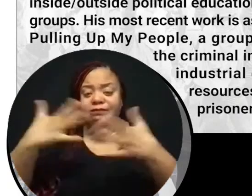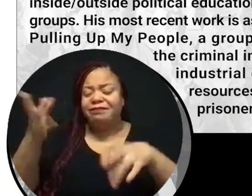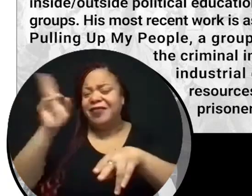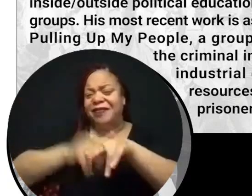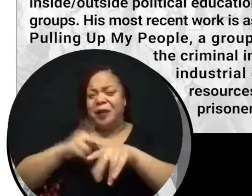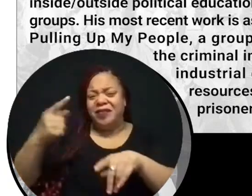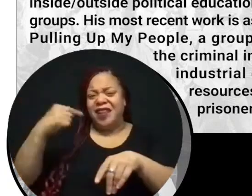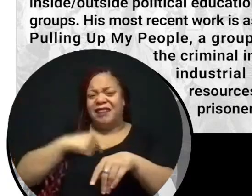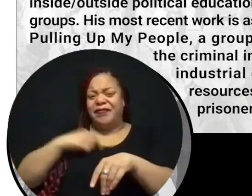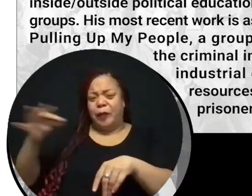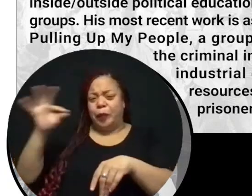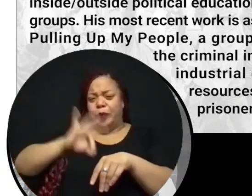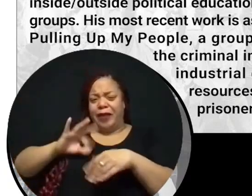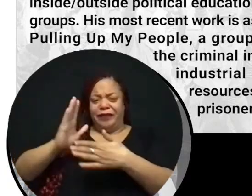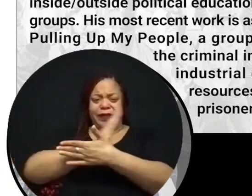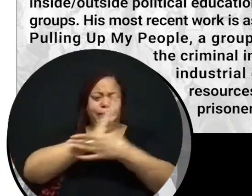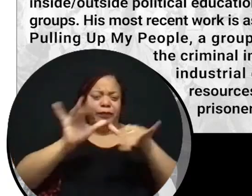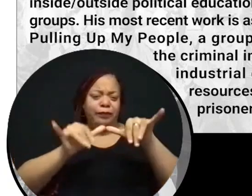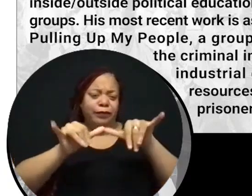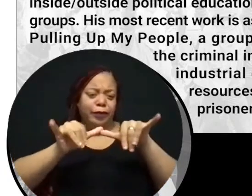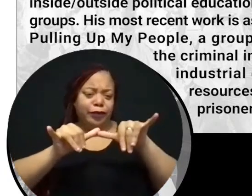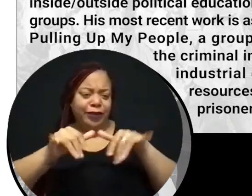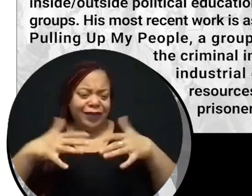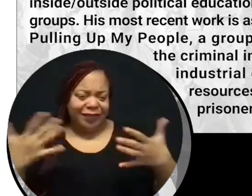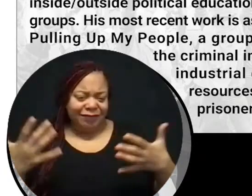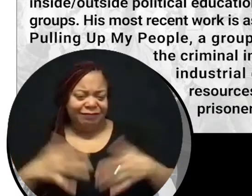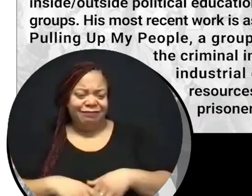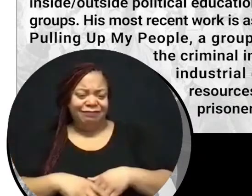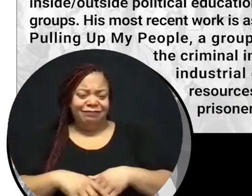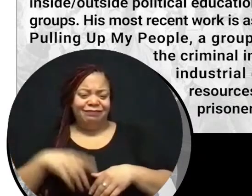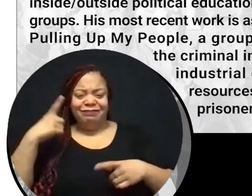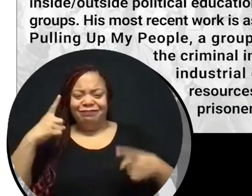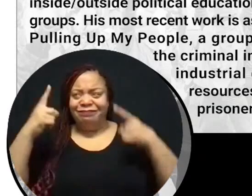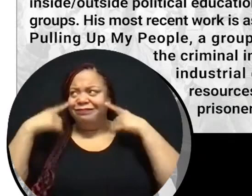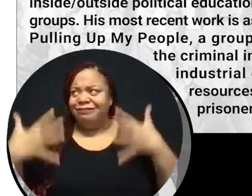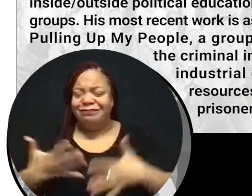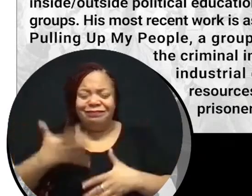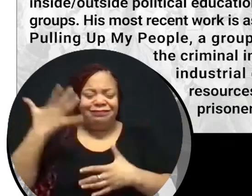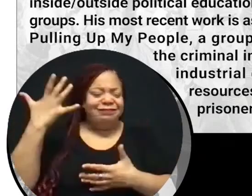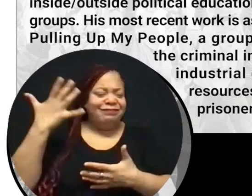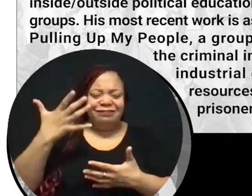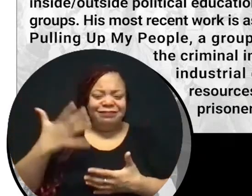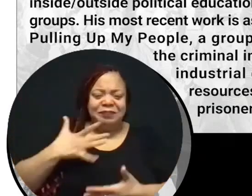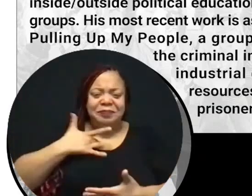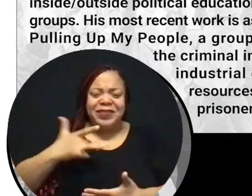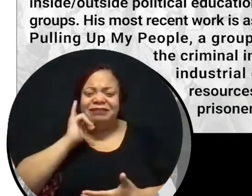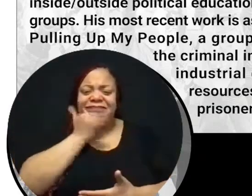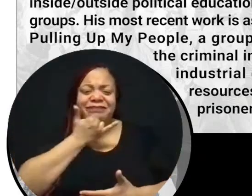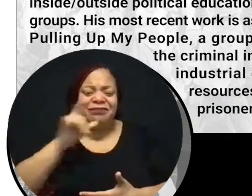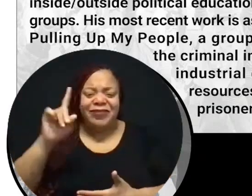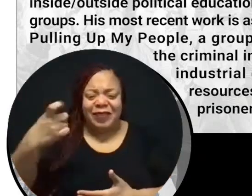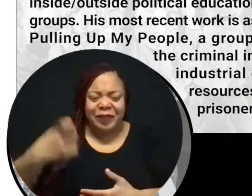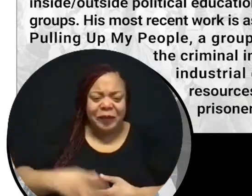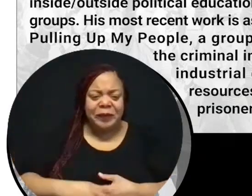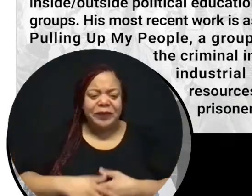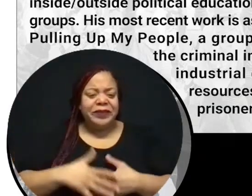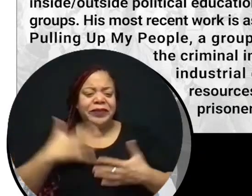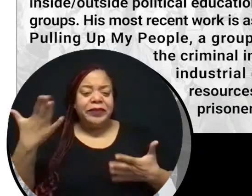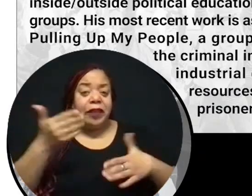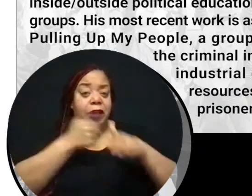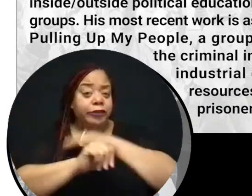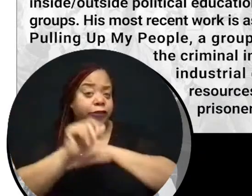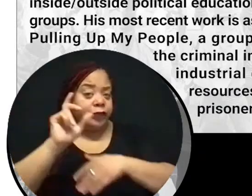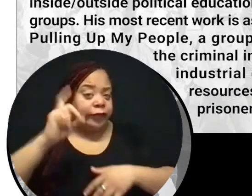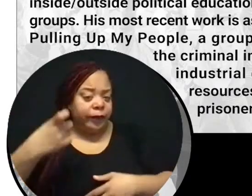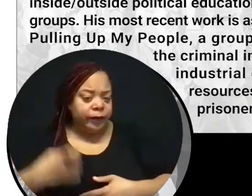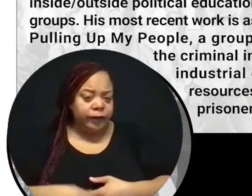no preventative medical care. You usually got to be getting wheeled out on a stretcher before you get any real care.